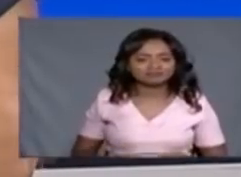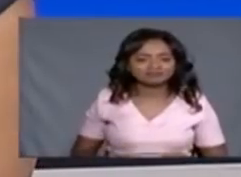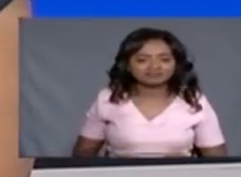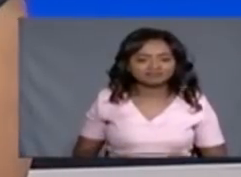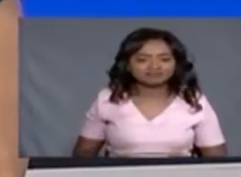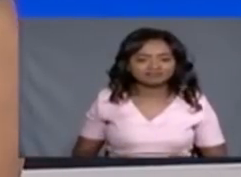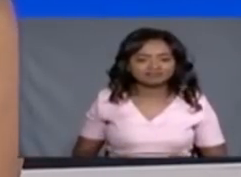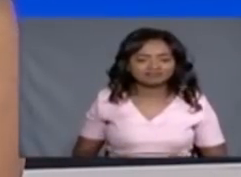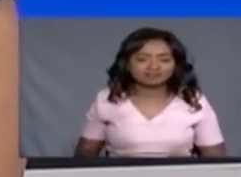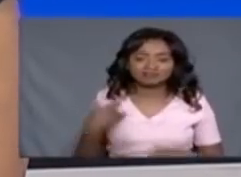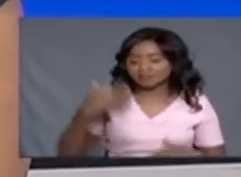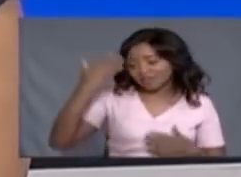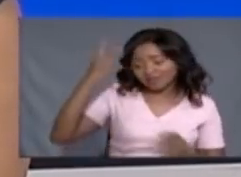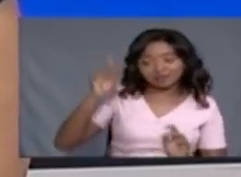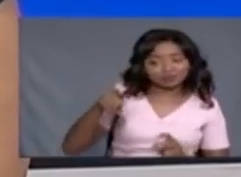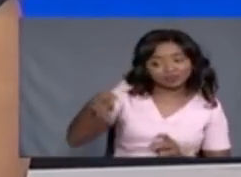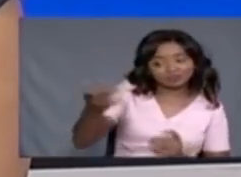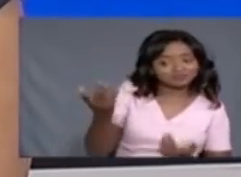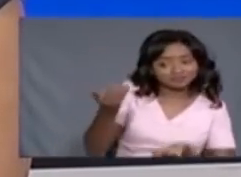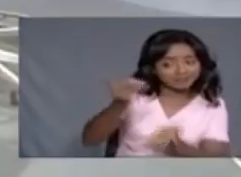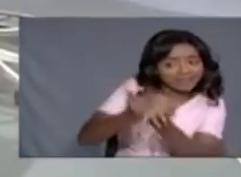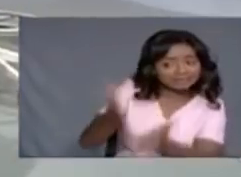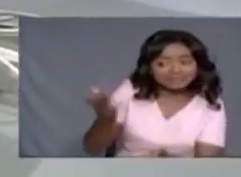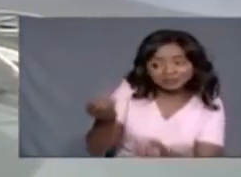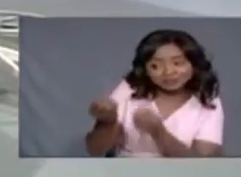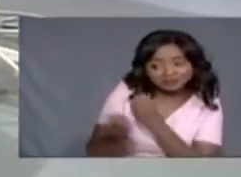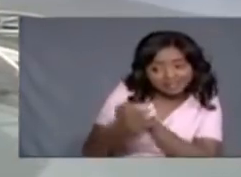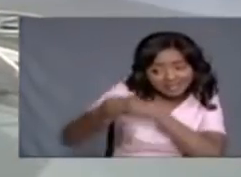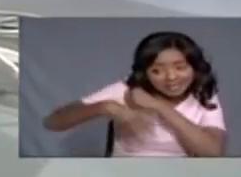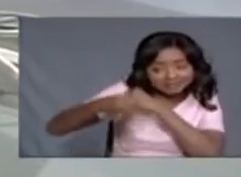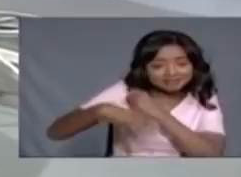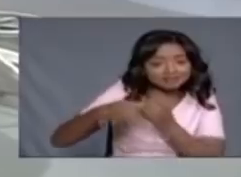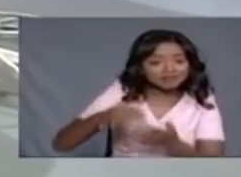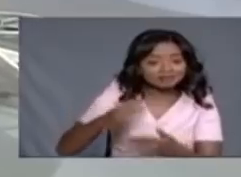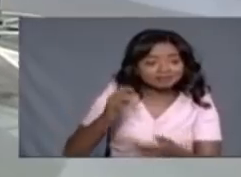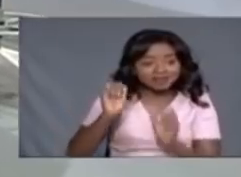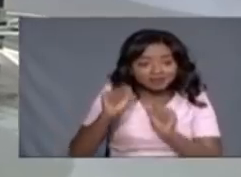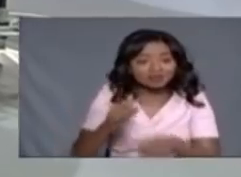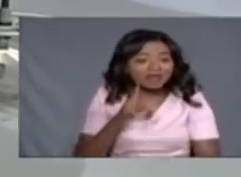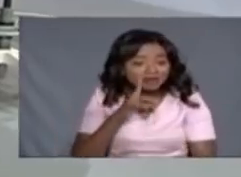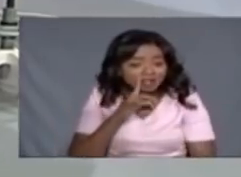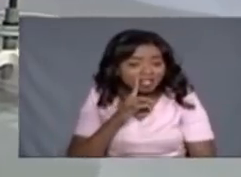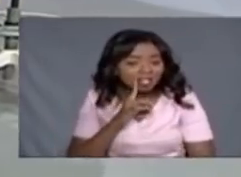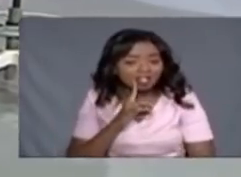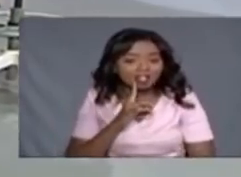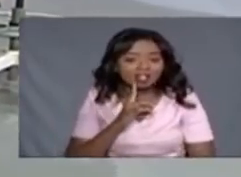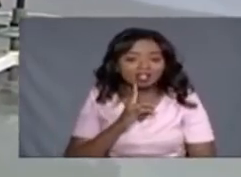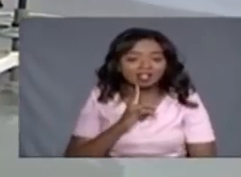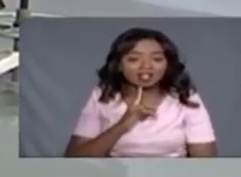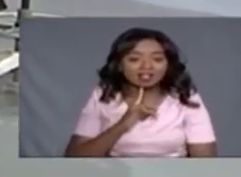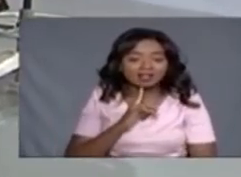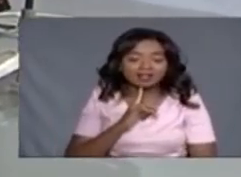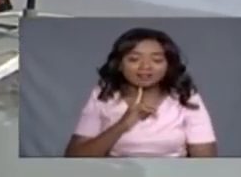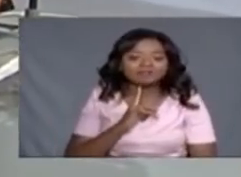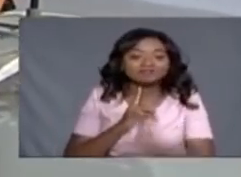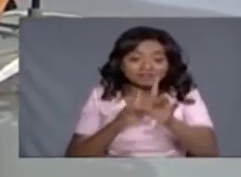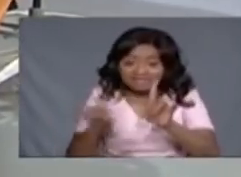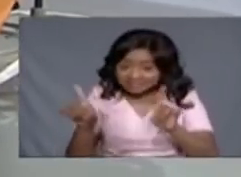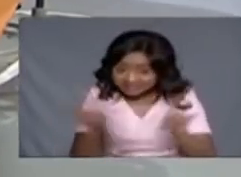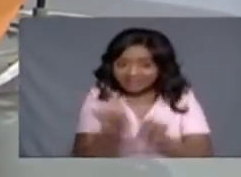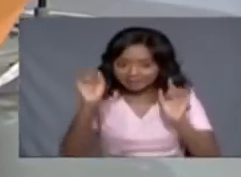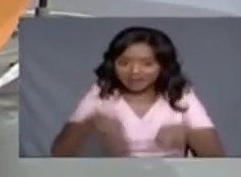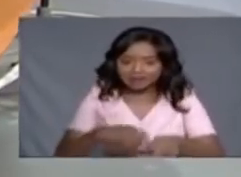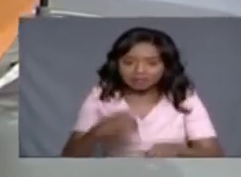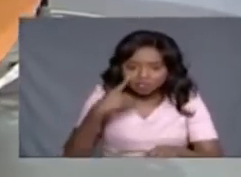So, I mean, I don't know, Daktari. Yeah. If that's enough to appetize anyone. Also, they can be eaten fresh